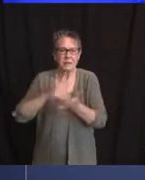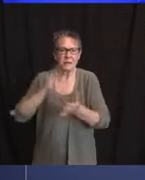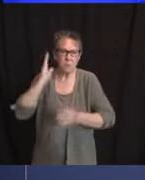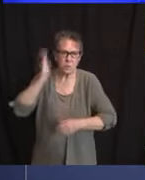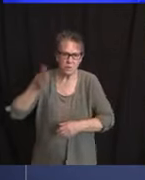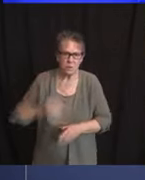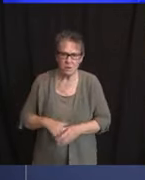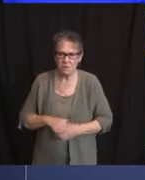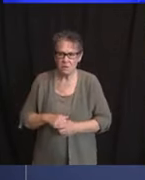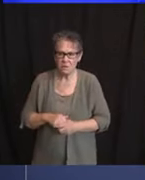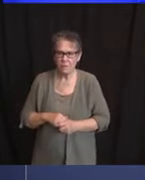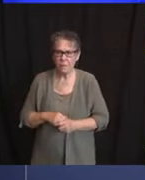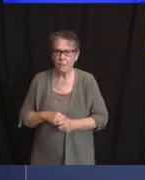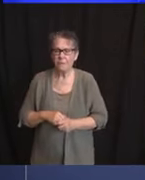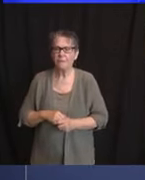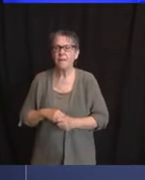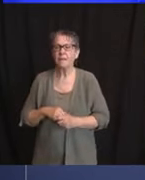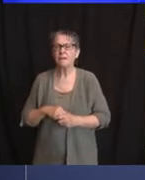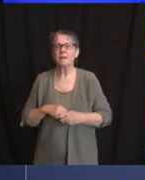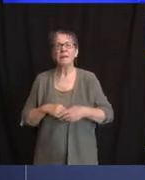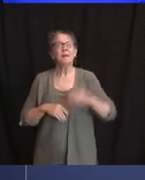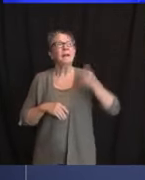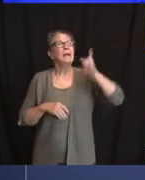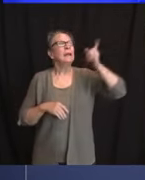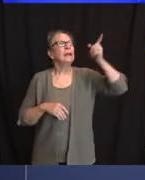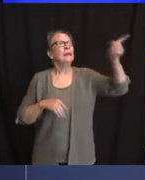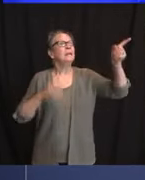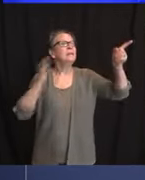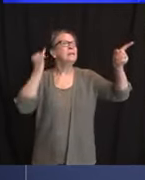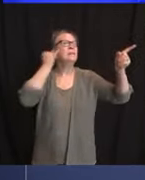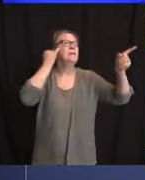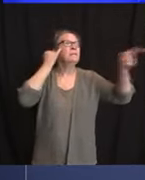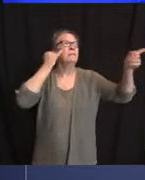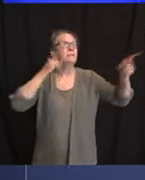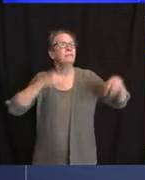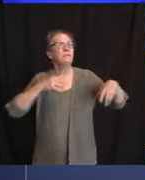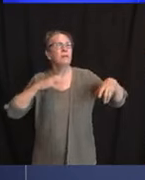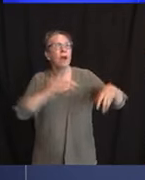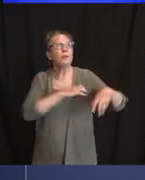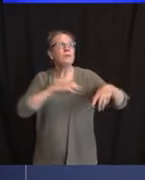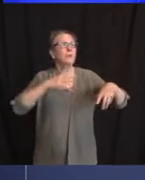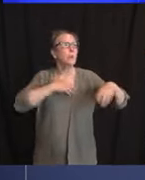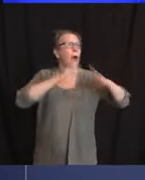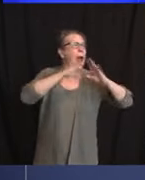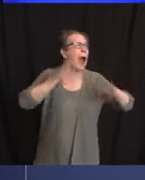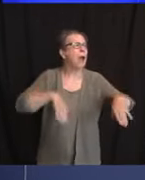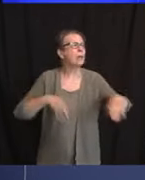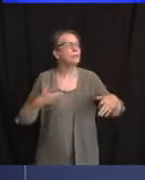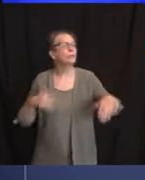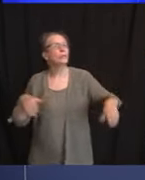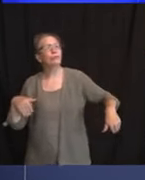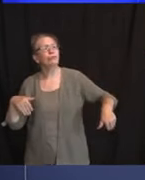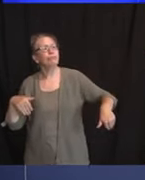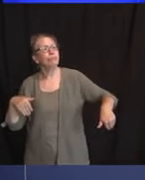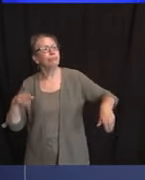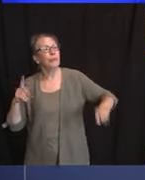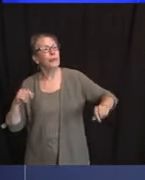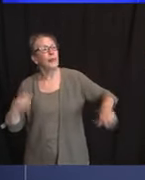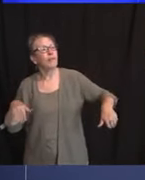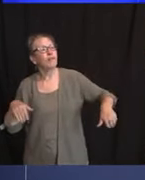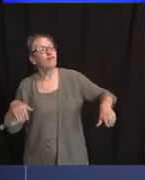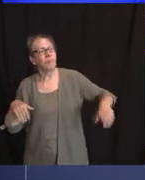go bankrupt and our people suffer. The time to act is now, and I won't give up on this fight. And Governor, I'll just close